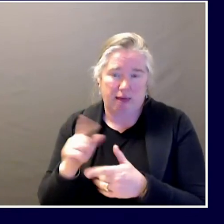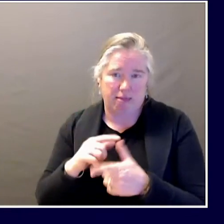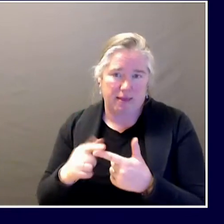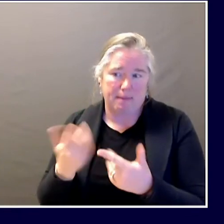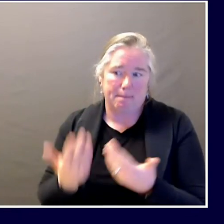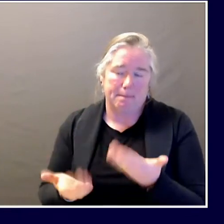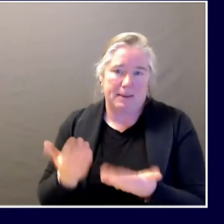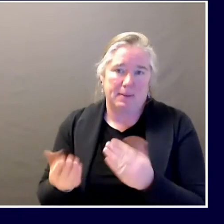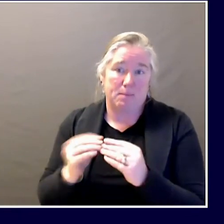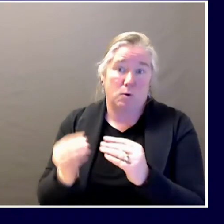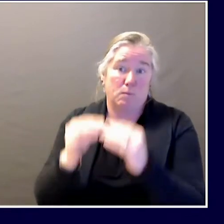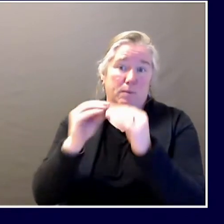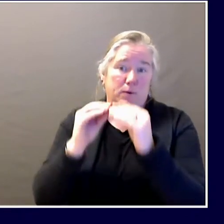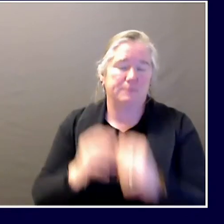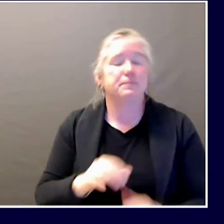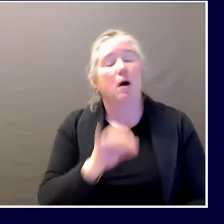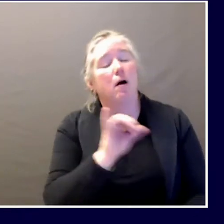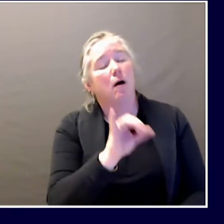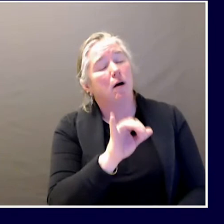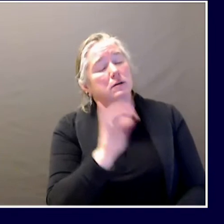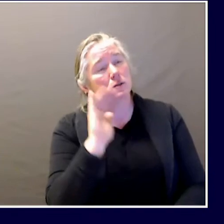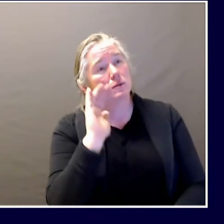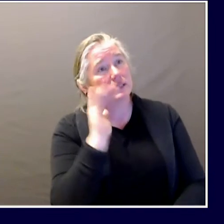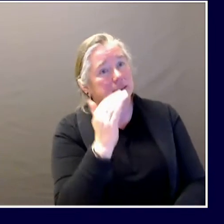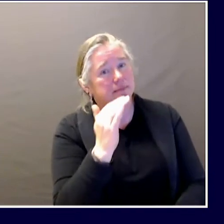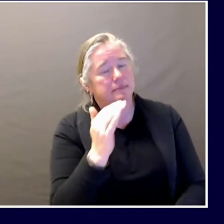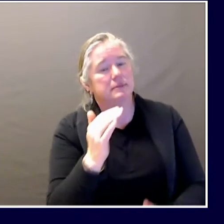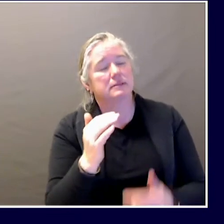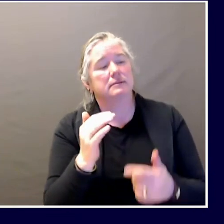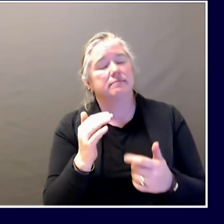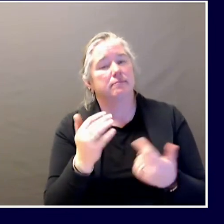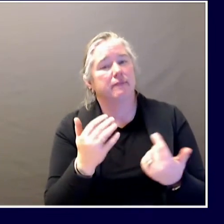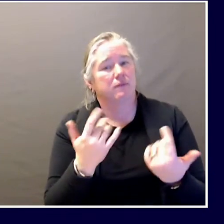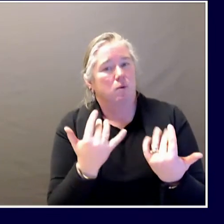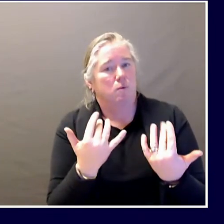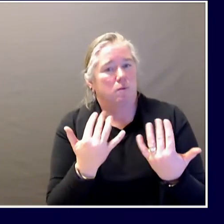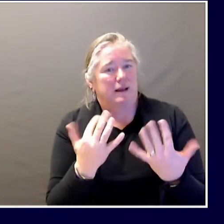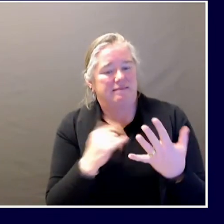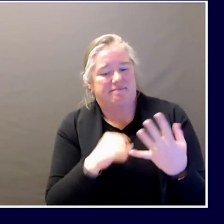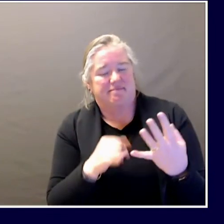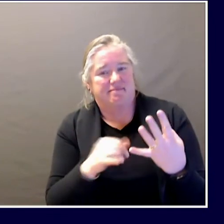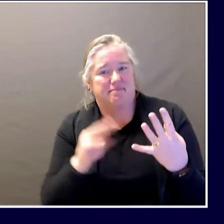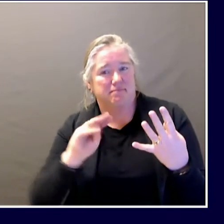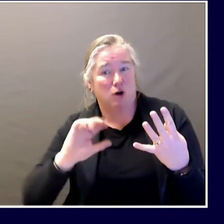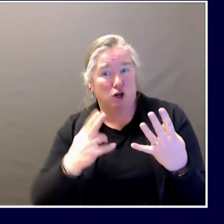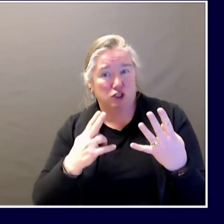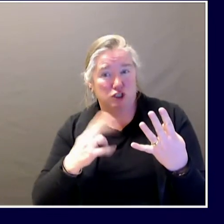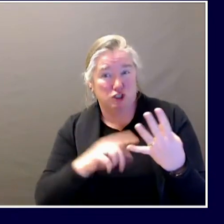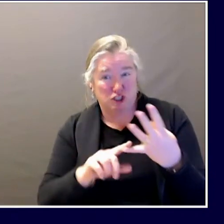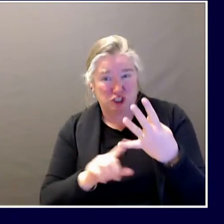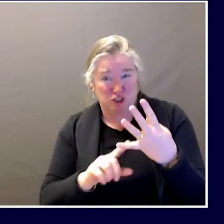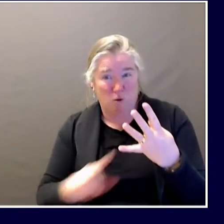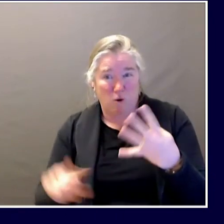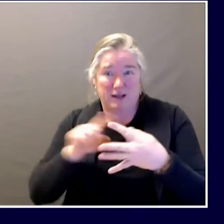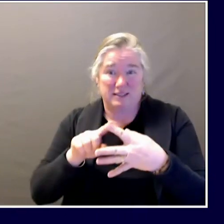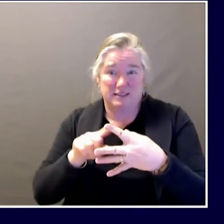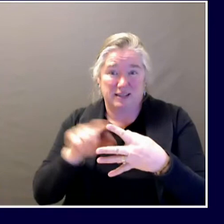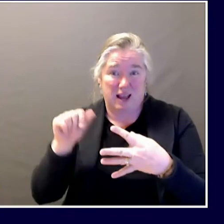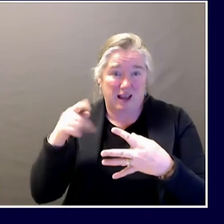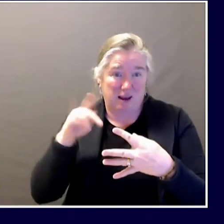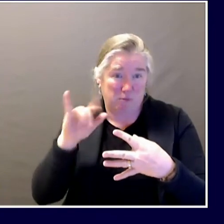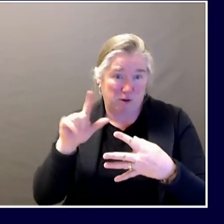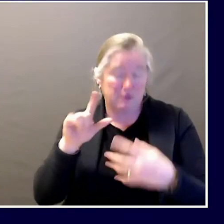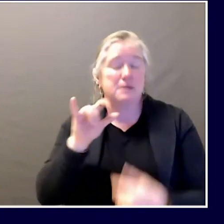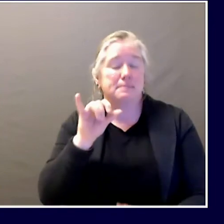Okay, thanks. It sounds like the big supply increases will happen end of March, beginning of April. Okay, so